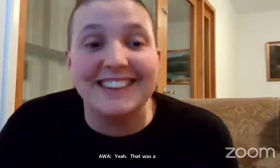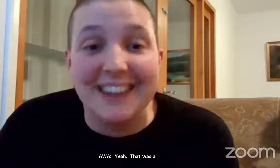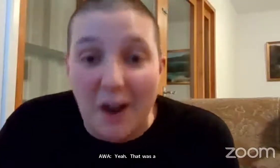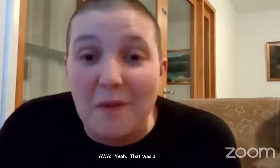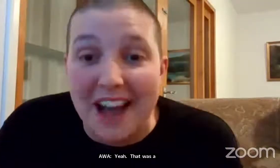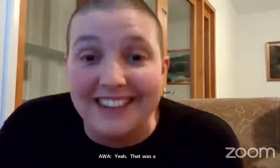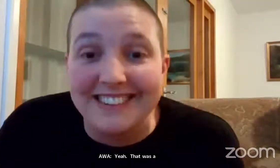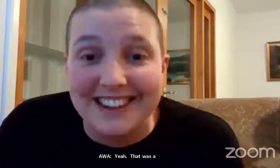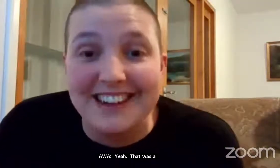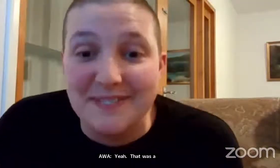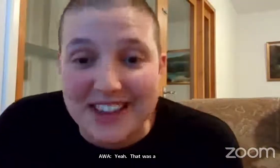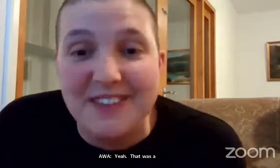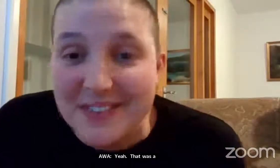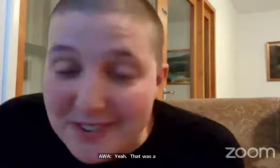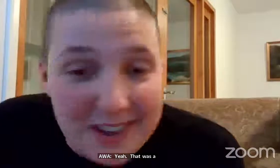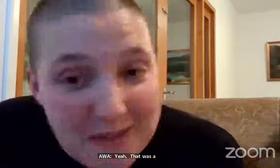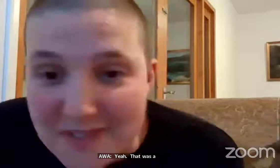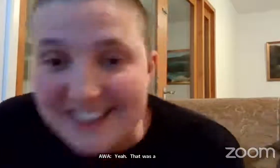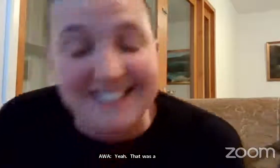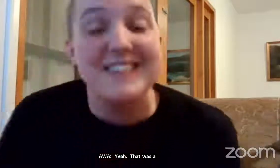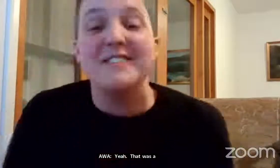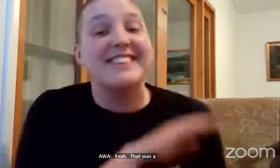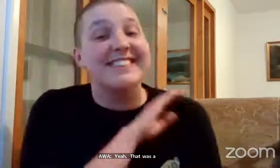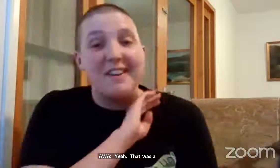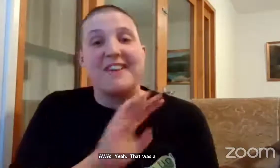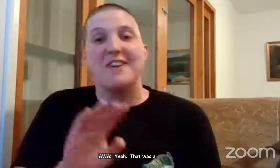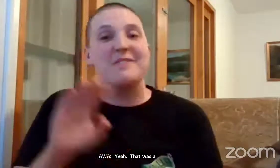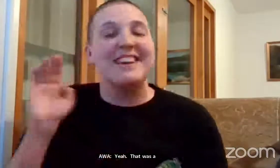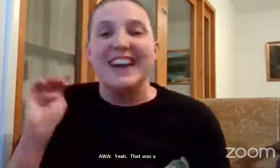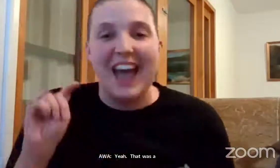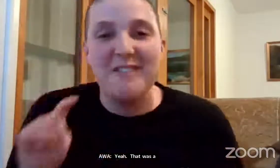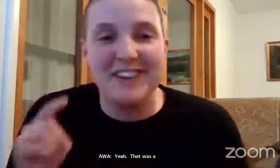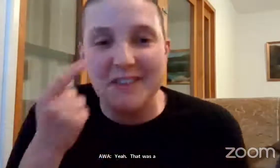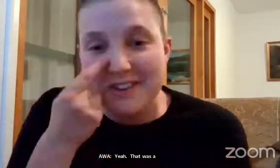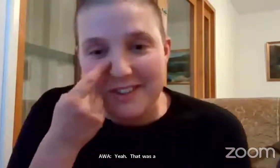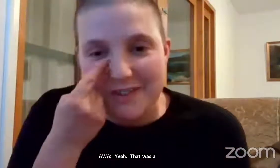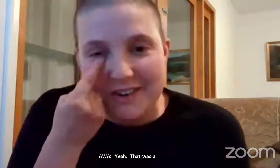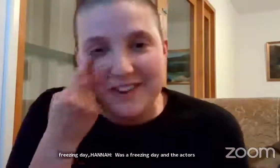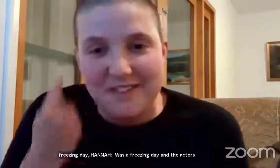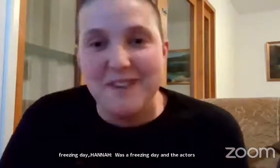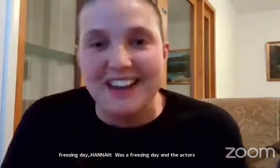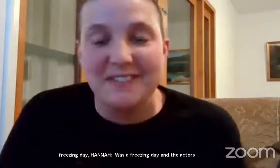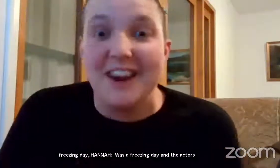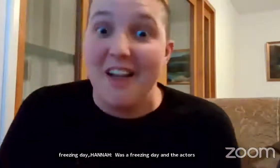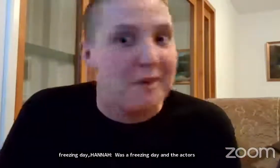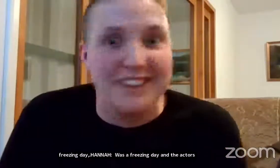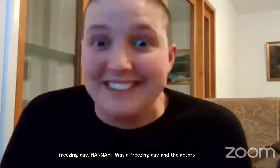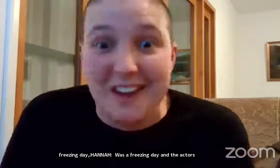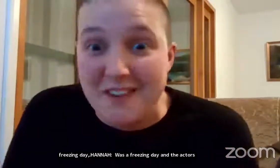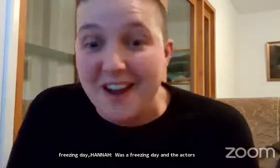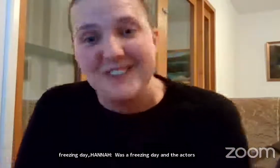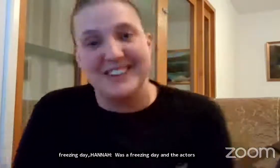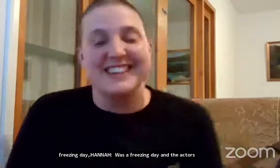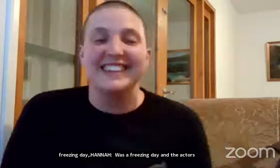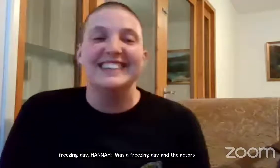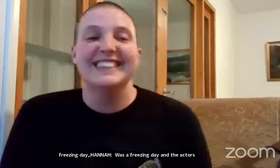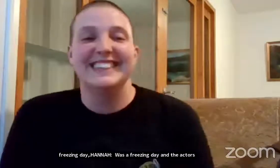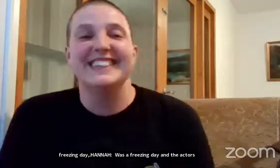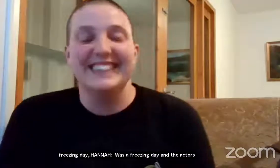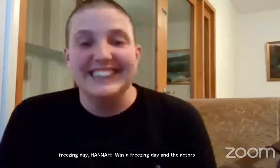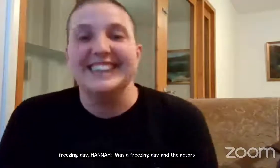actors did so well to be so professional. It was so cold. Every time we watched the film, we were remarkable. Oh, that was so